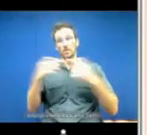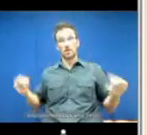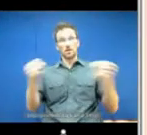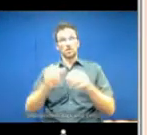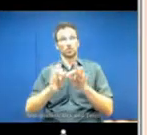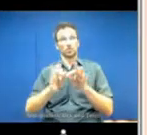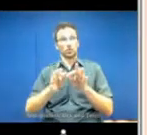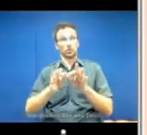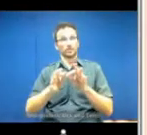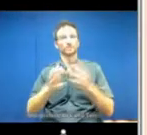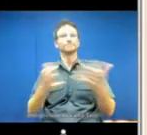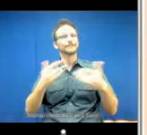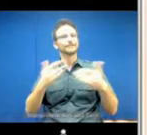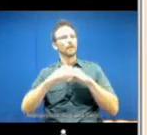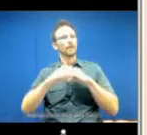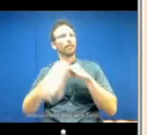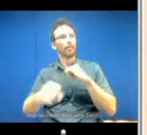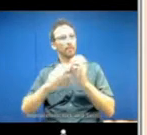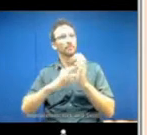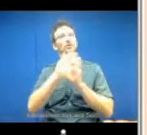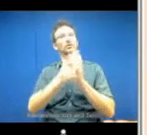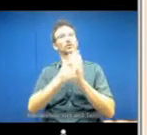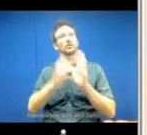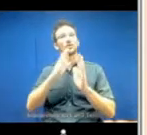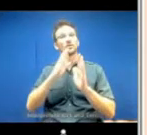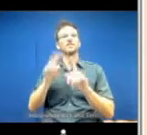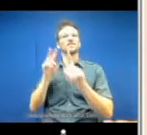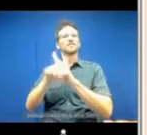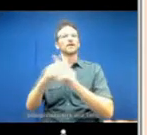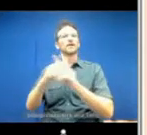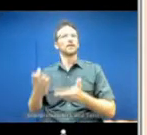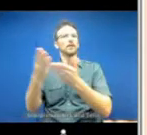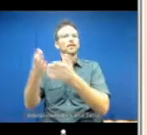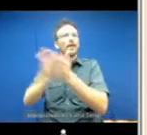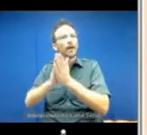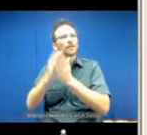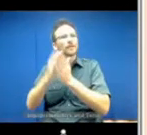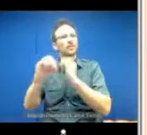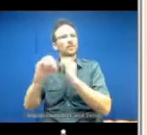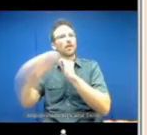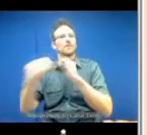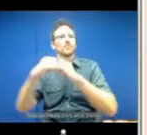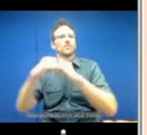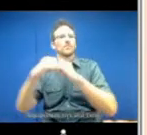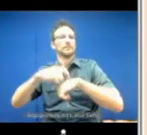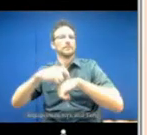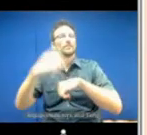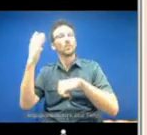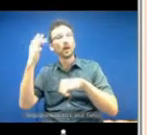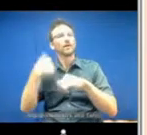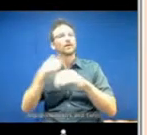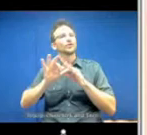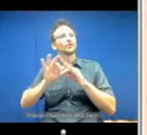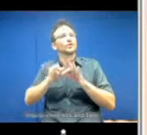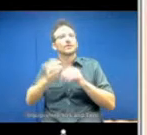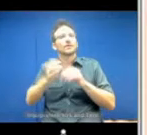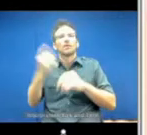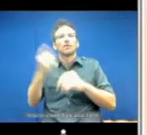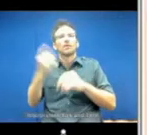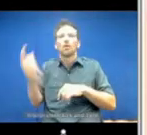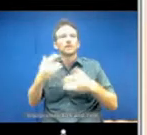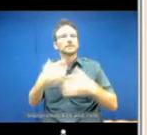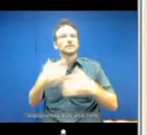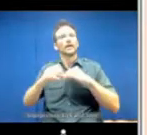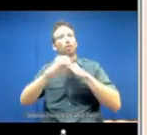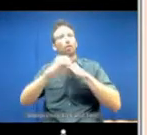motion asking for more time, saying that the process of interpretation artificially extends the